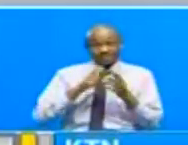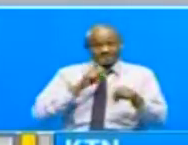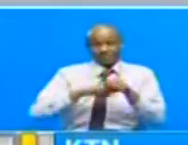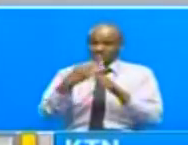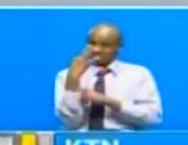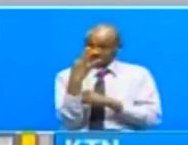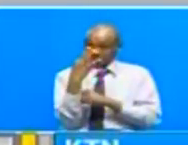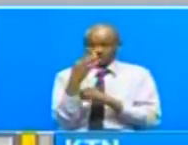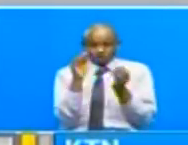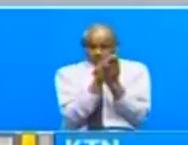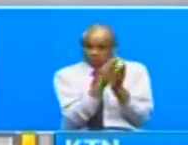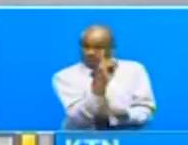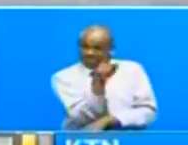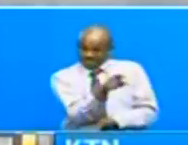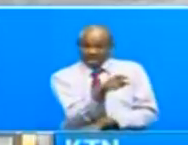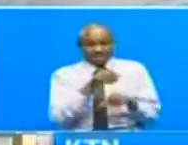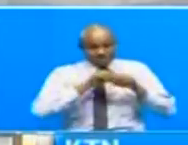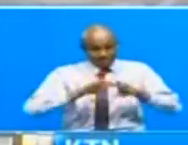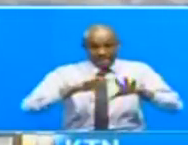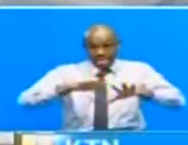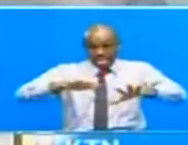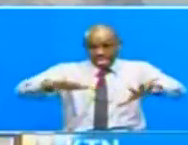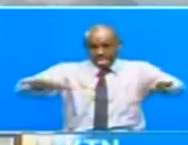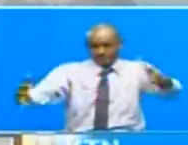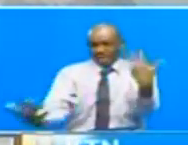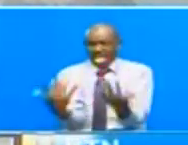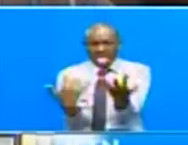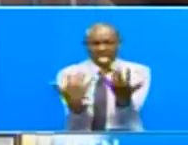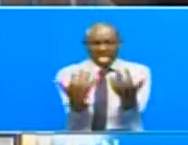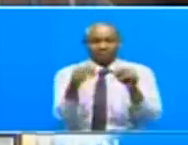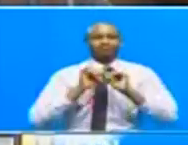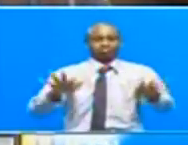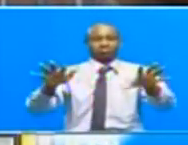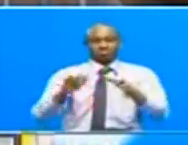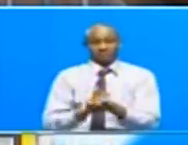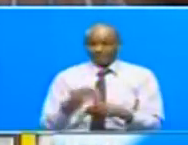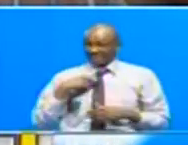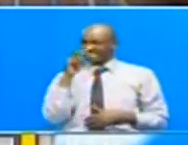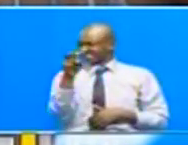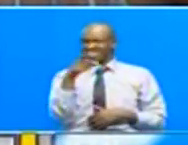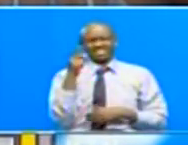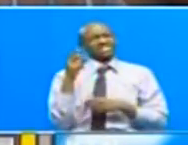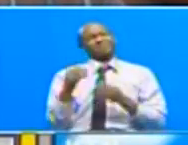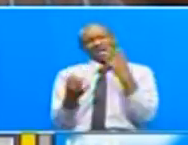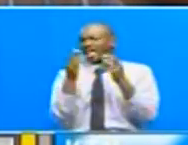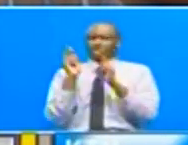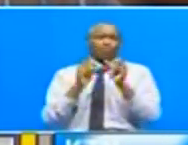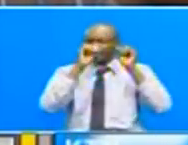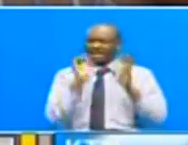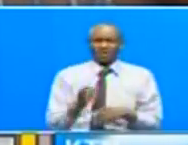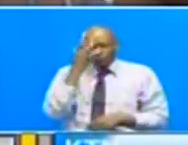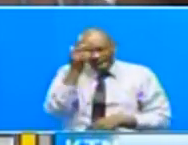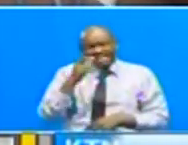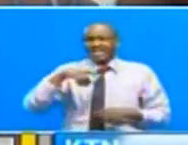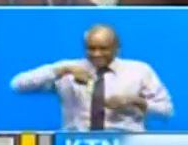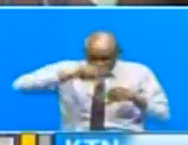at one of the stalls before it spread to the rest of this section of the market. Niliona sio kama moto wakawaita file, kwa sababu